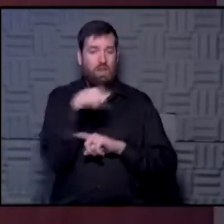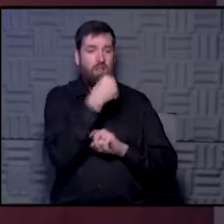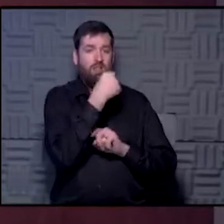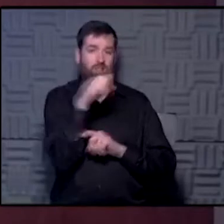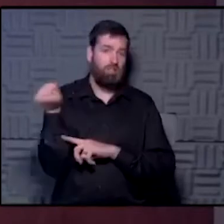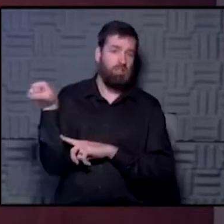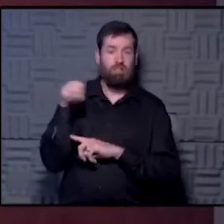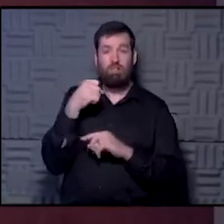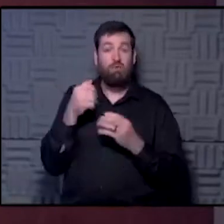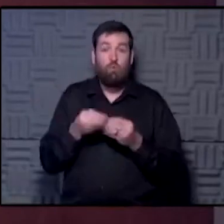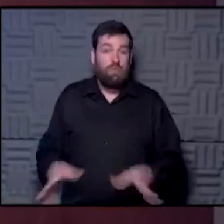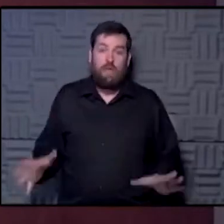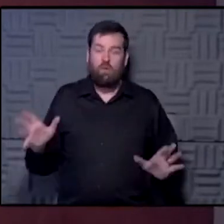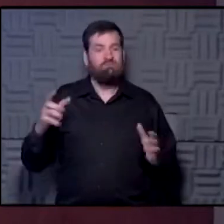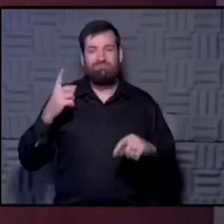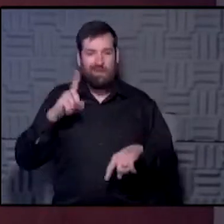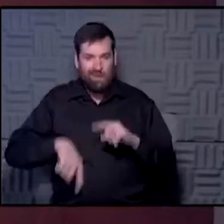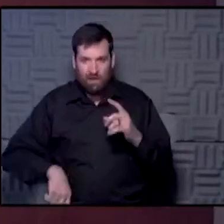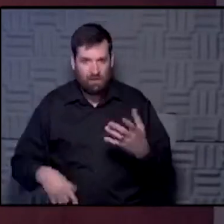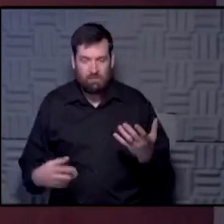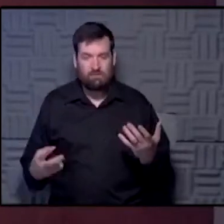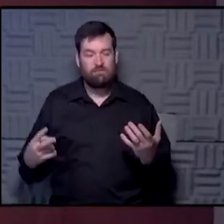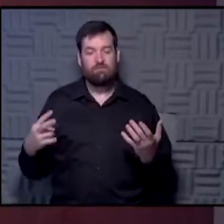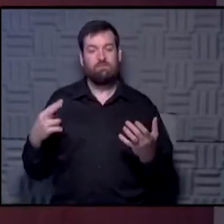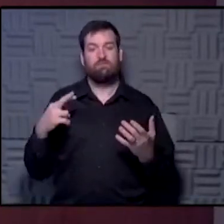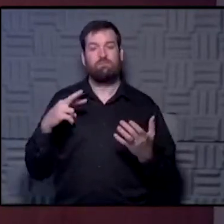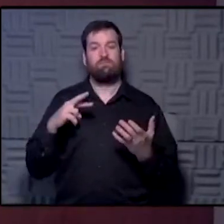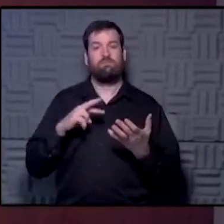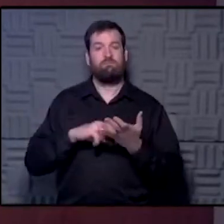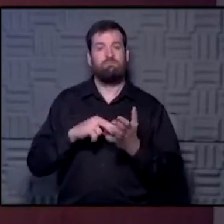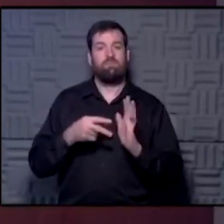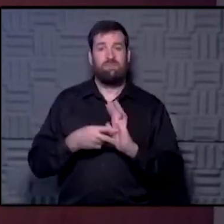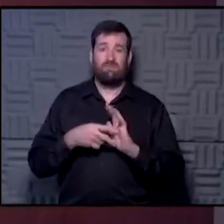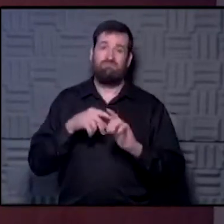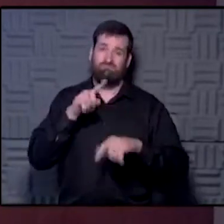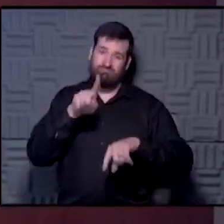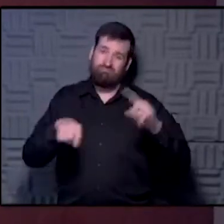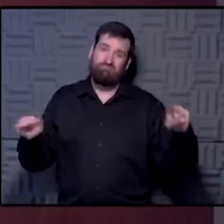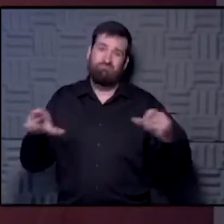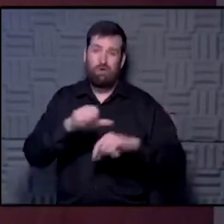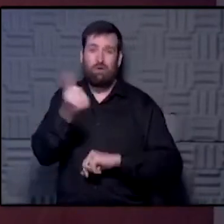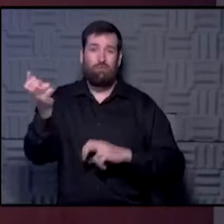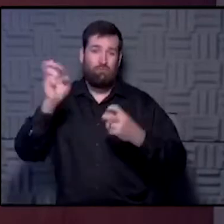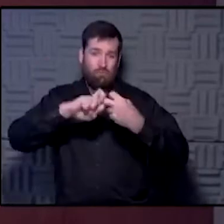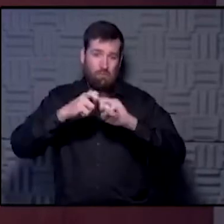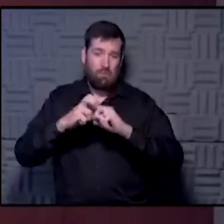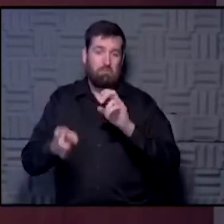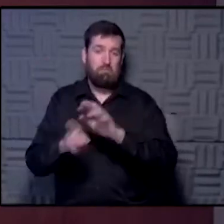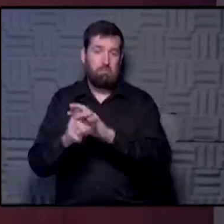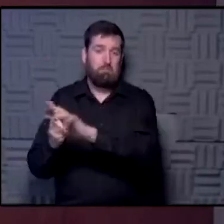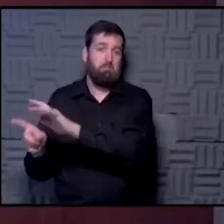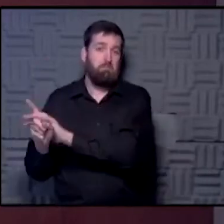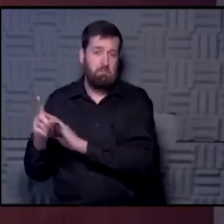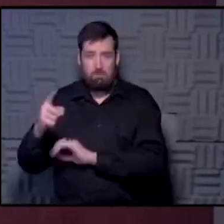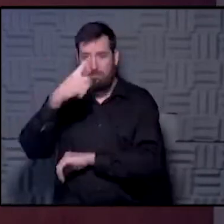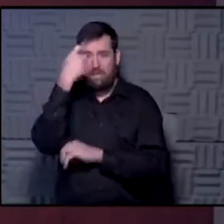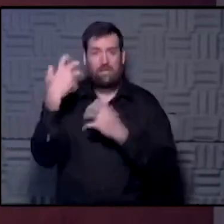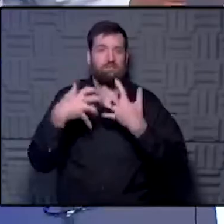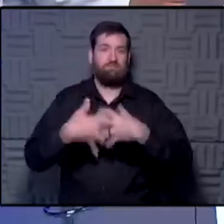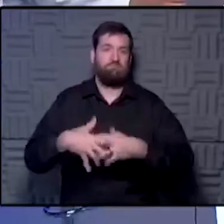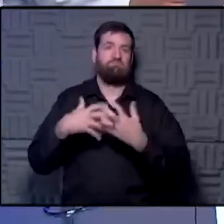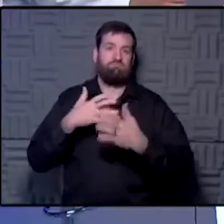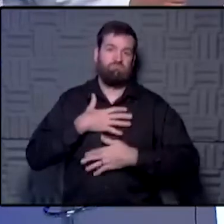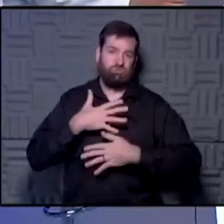that artificial airway in. So it does add to a variety of other complications that might arise just due to the ventilation